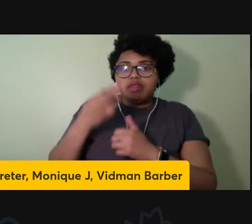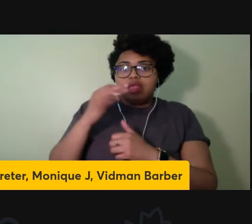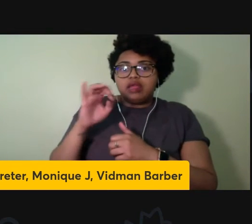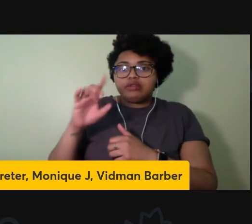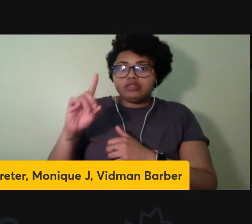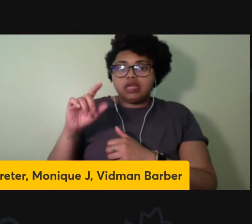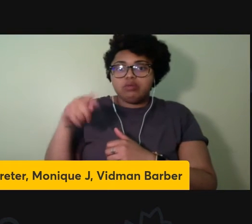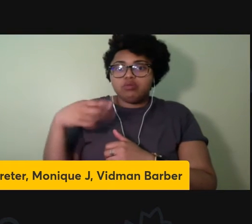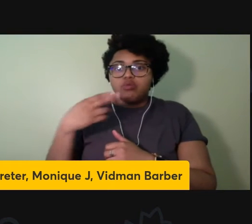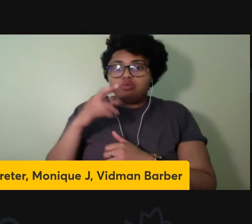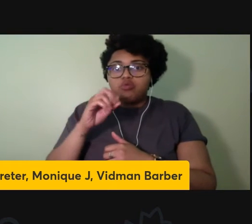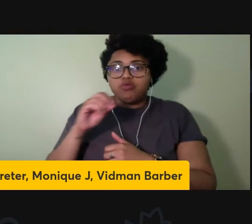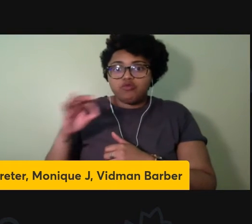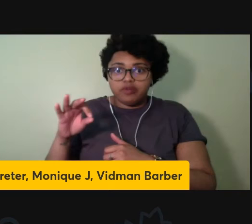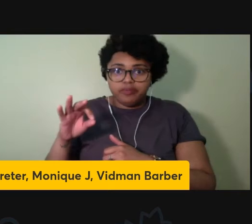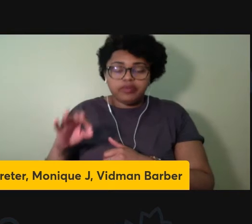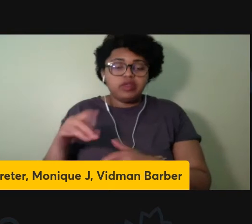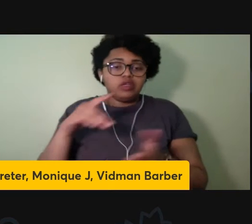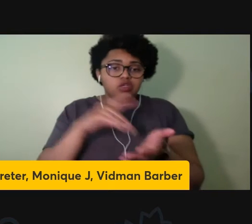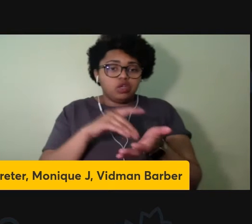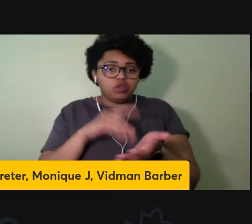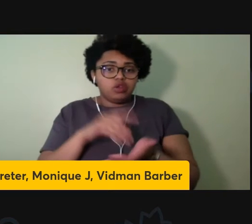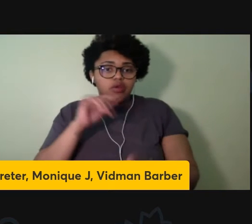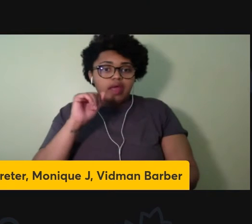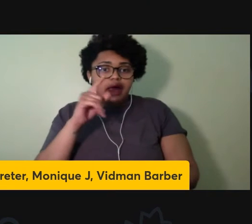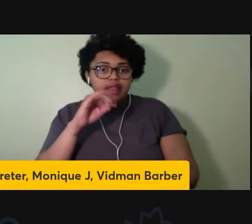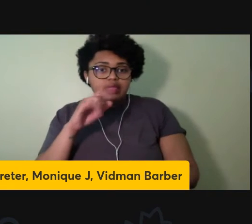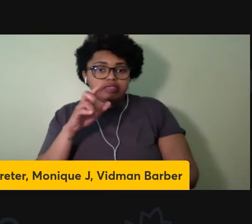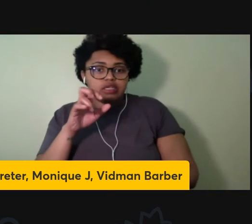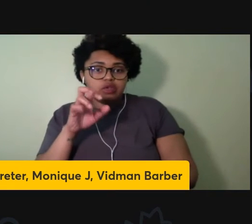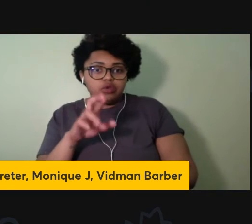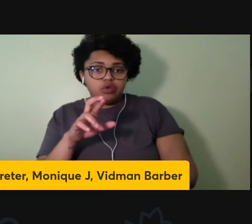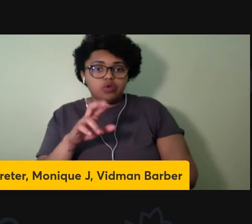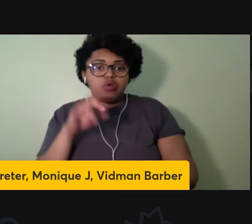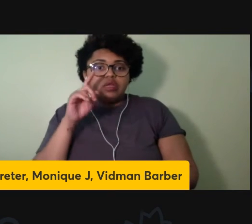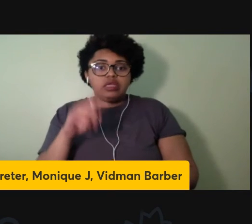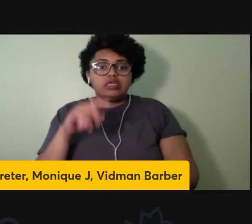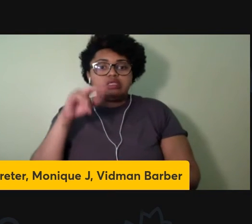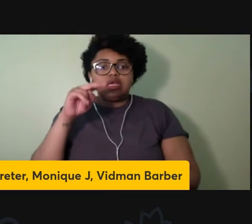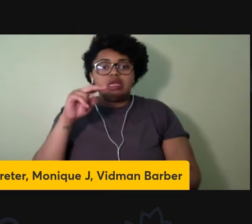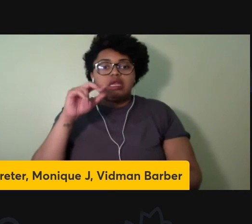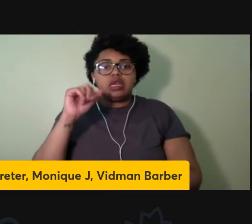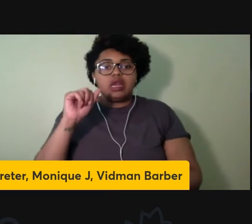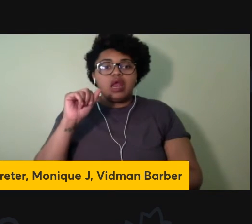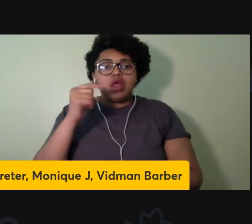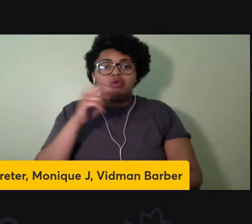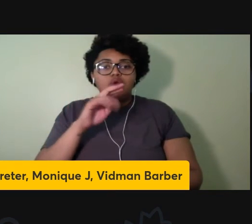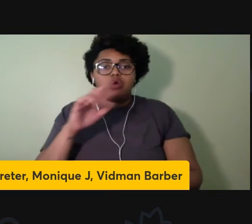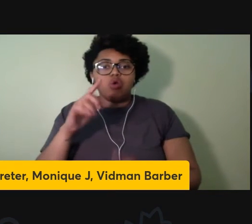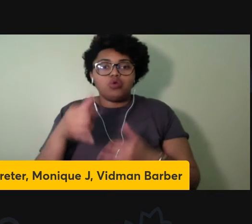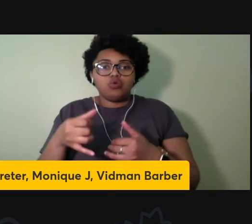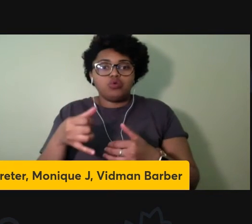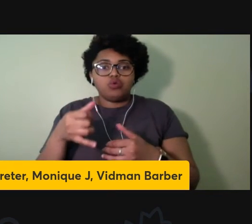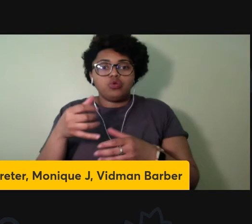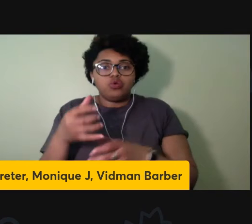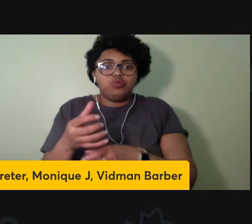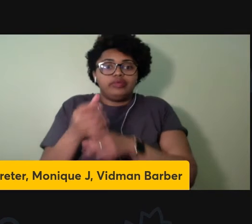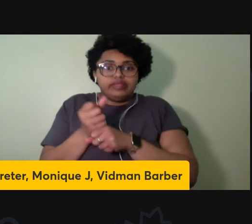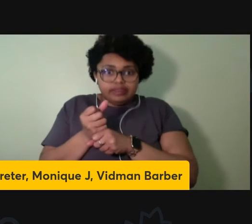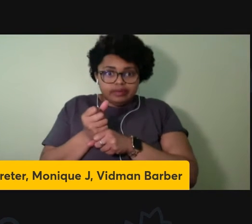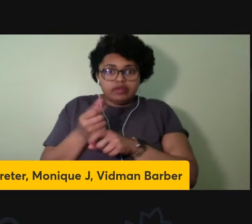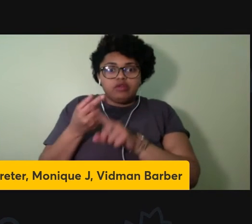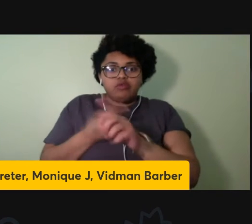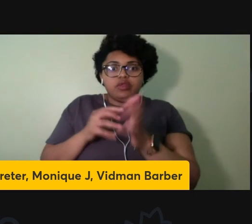immunotherapy research. Dr. Alexander is an inaugural recipient of the Bristol Myers Squibb Cancer Research Institute